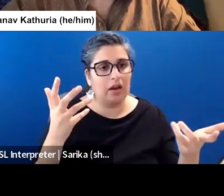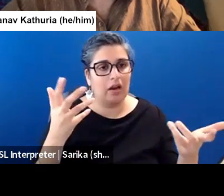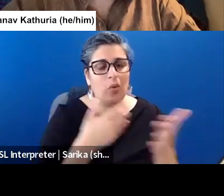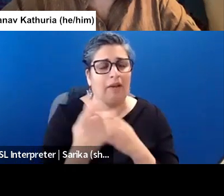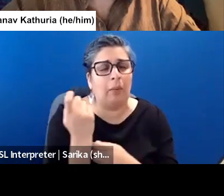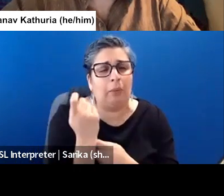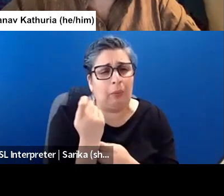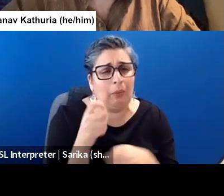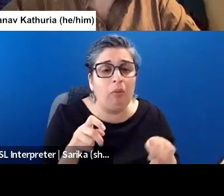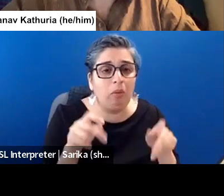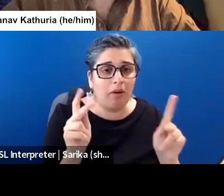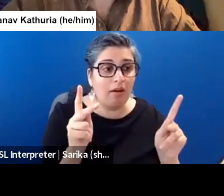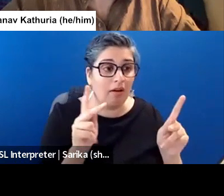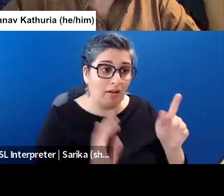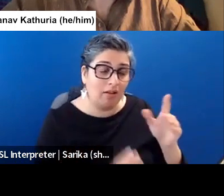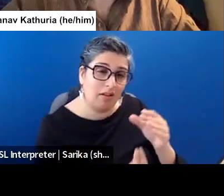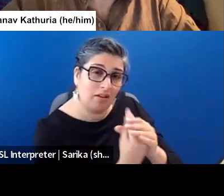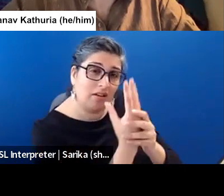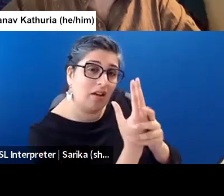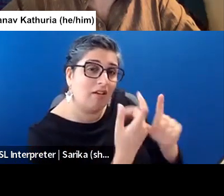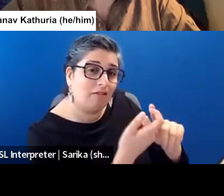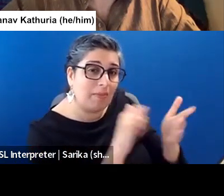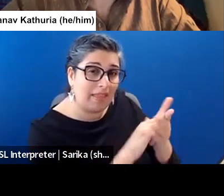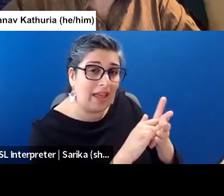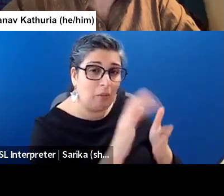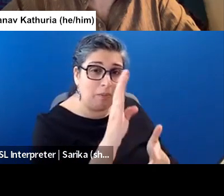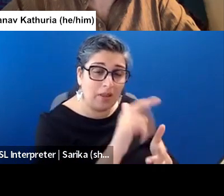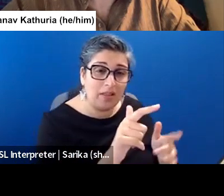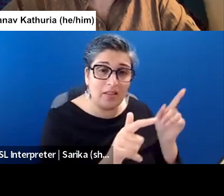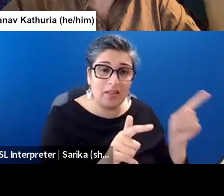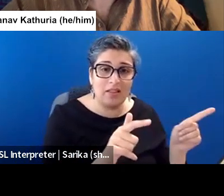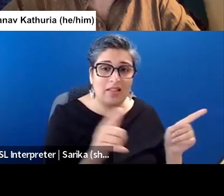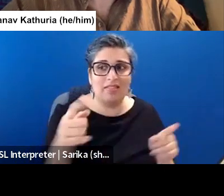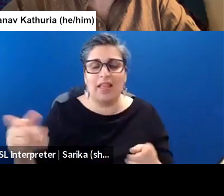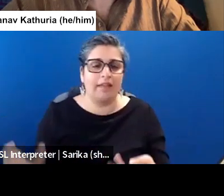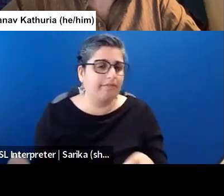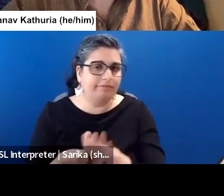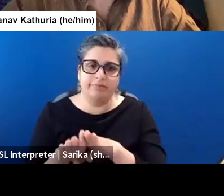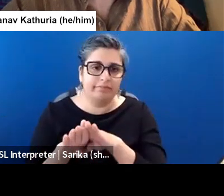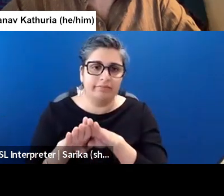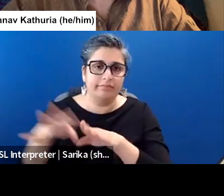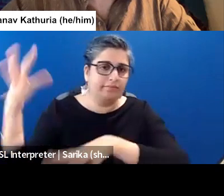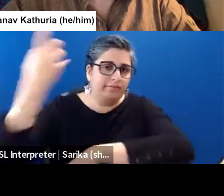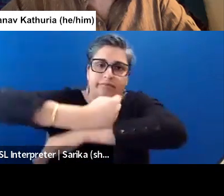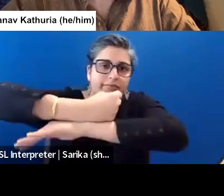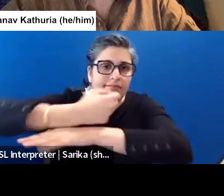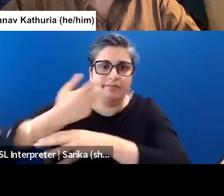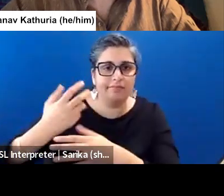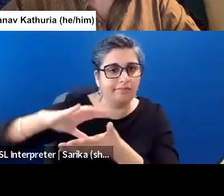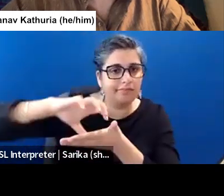opportunities were created out of the First Step Act, that they closed that those opportunities